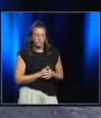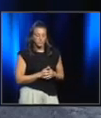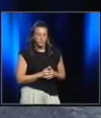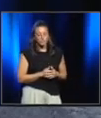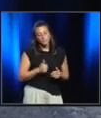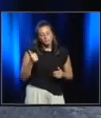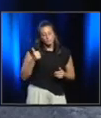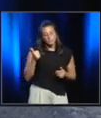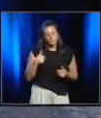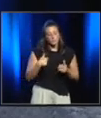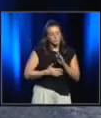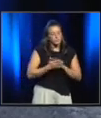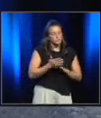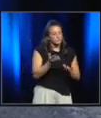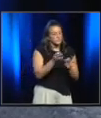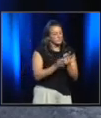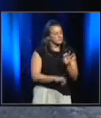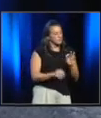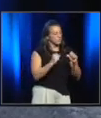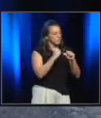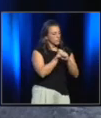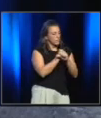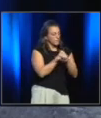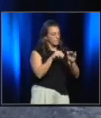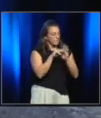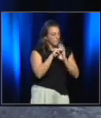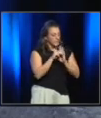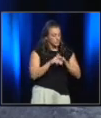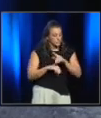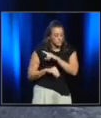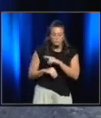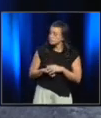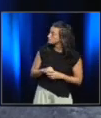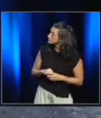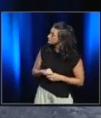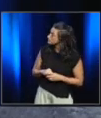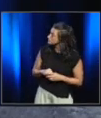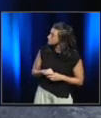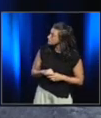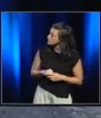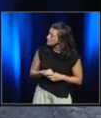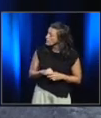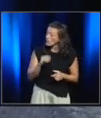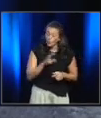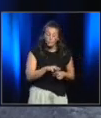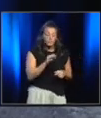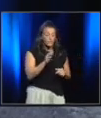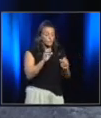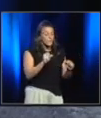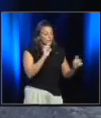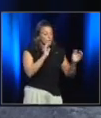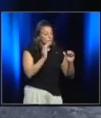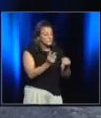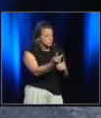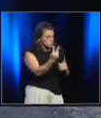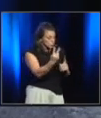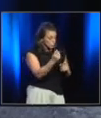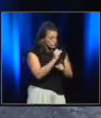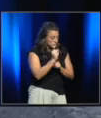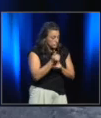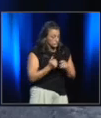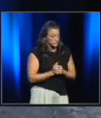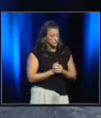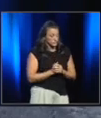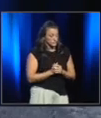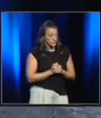simple statistical models basically, and what I'm presenting here is just comparing two scenarios. So the red